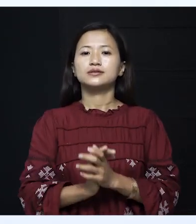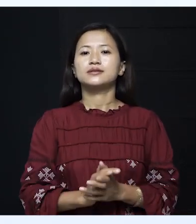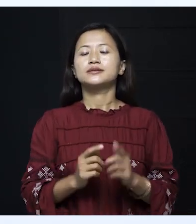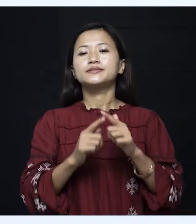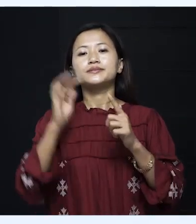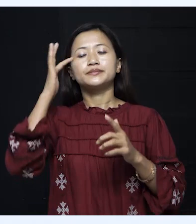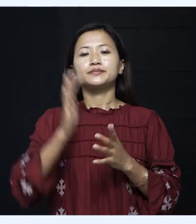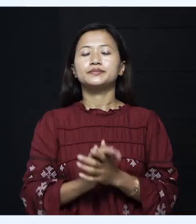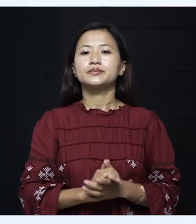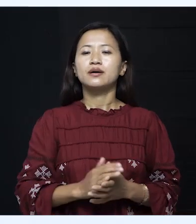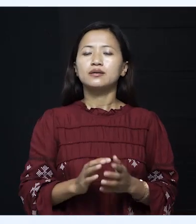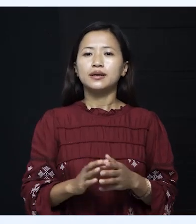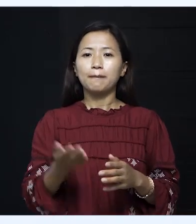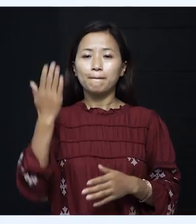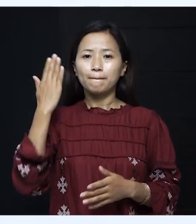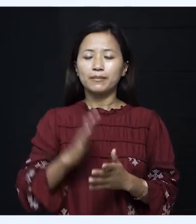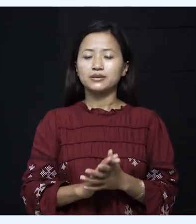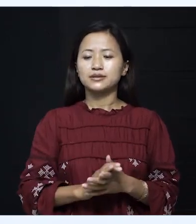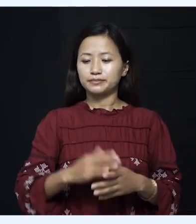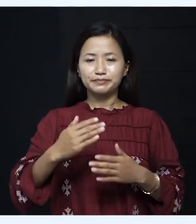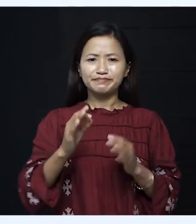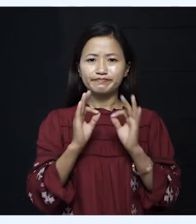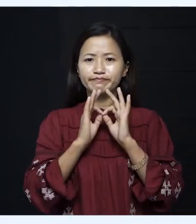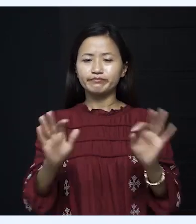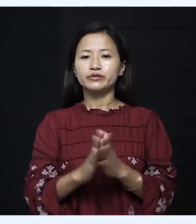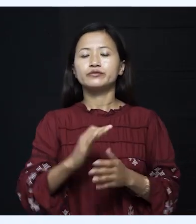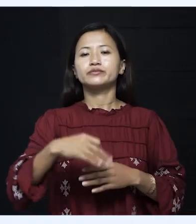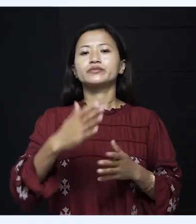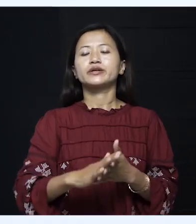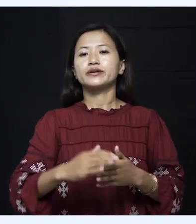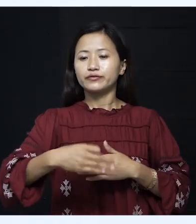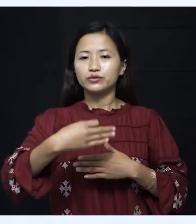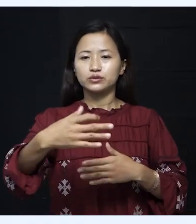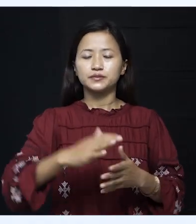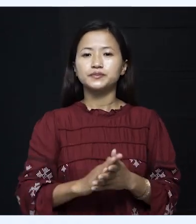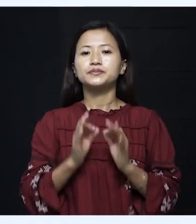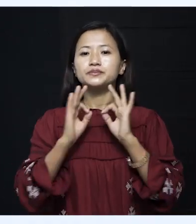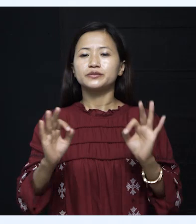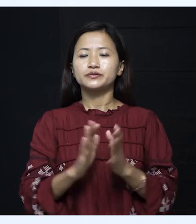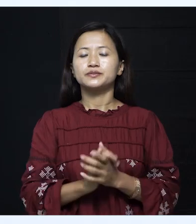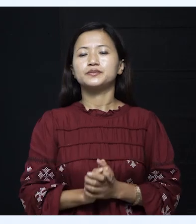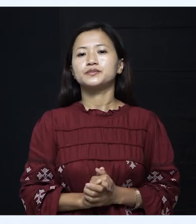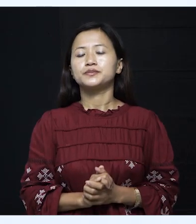That is past perfect, present perfect, and future perfect.